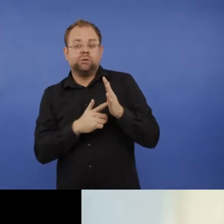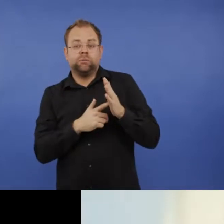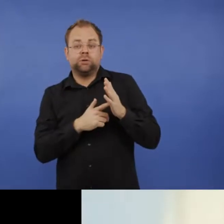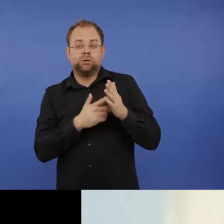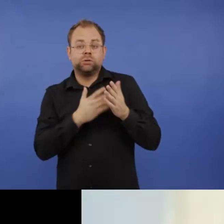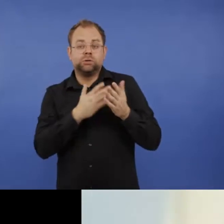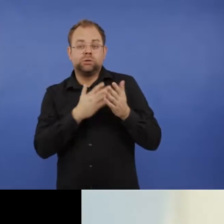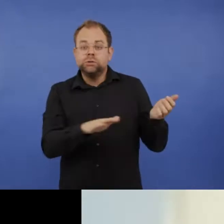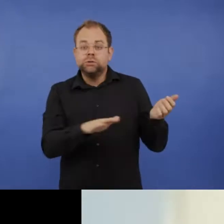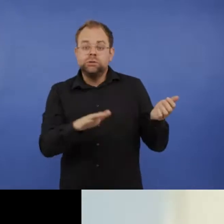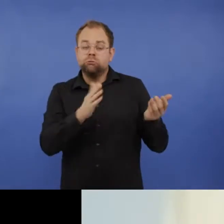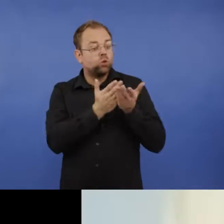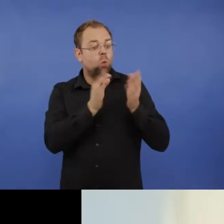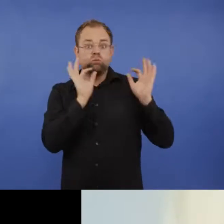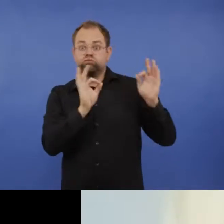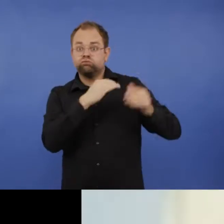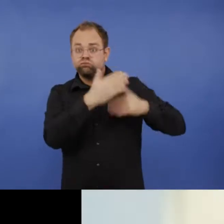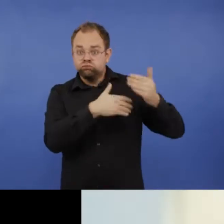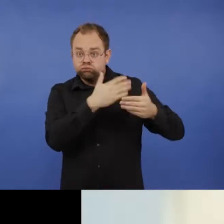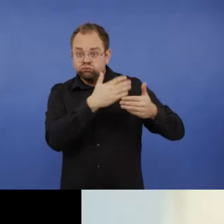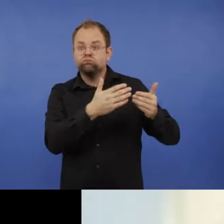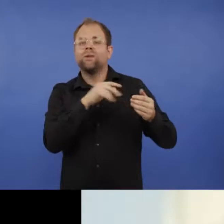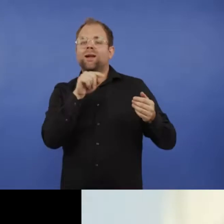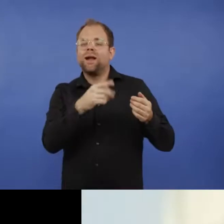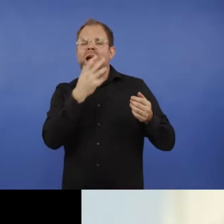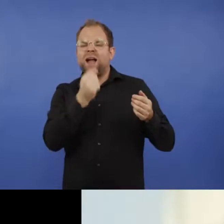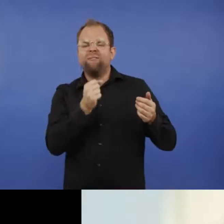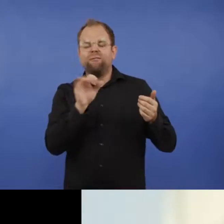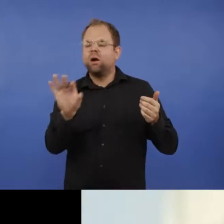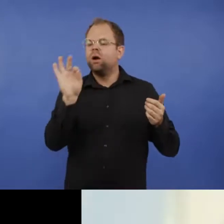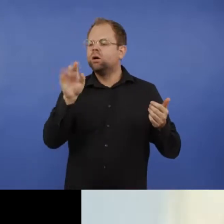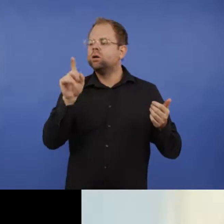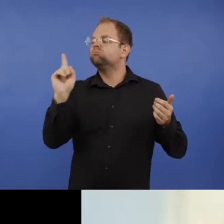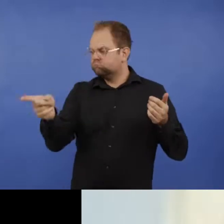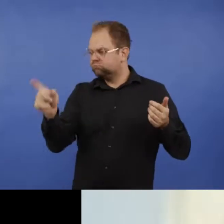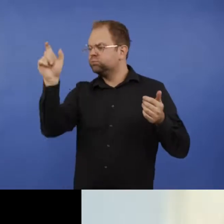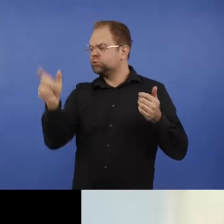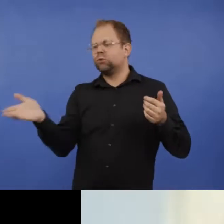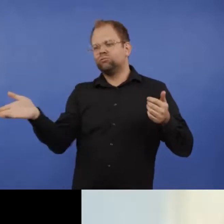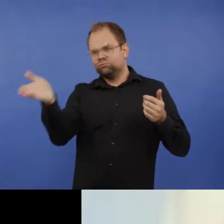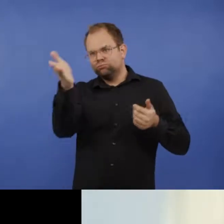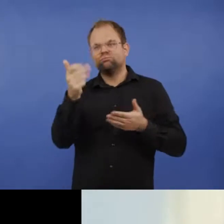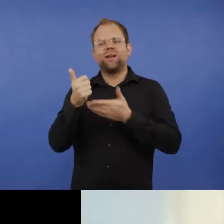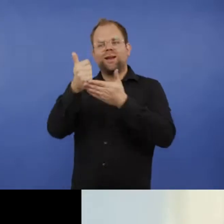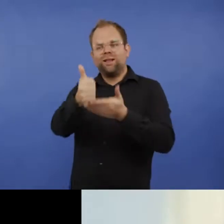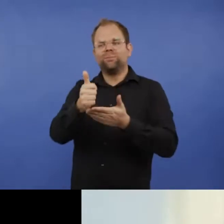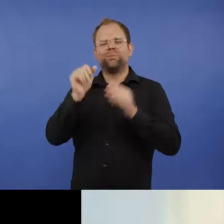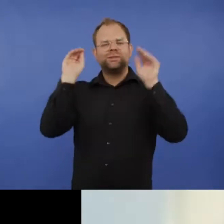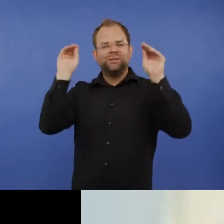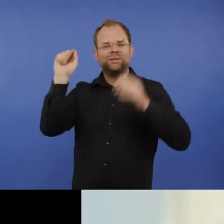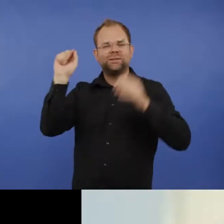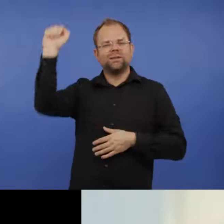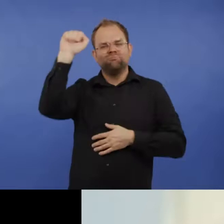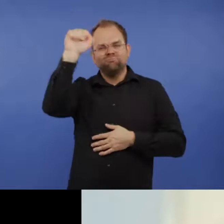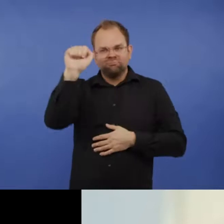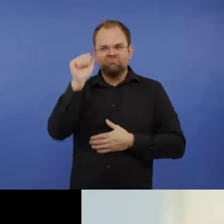what game they're going to play at recess. But most people in conflict situations have not grown